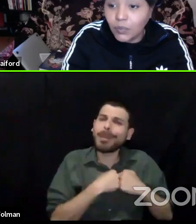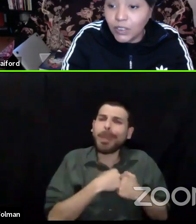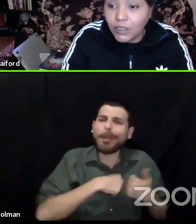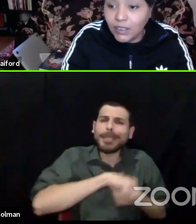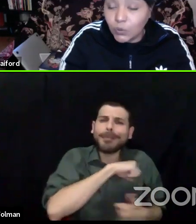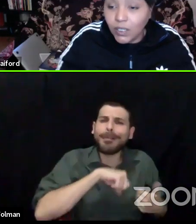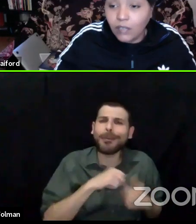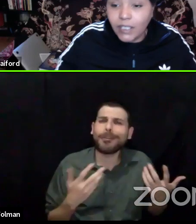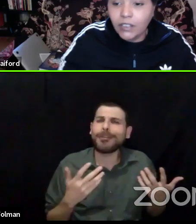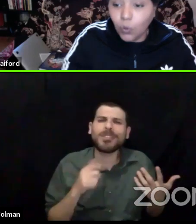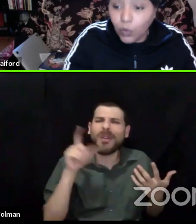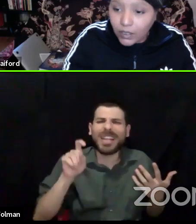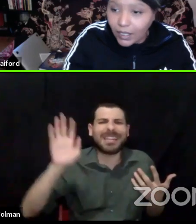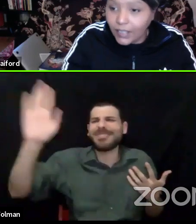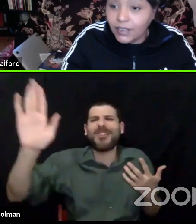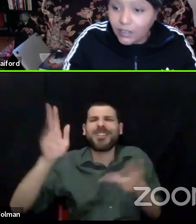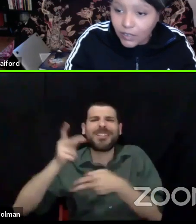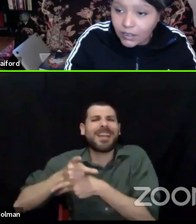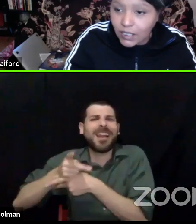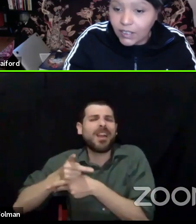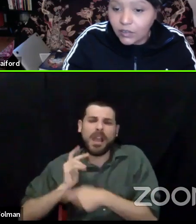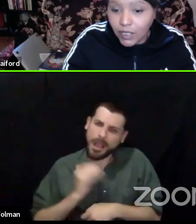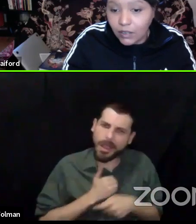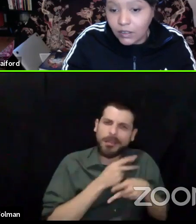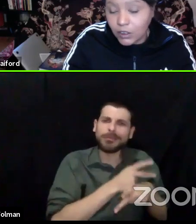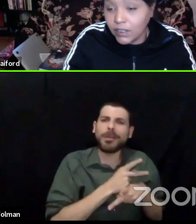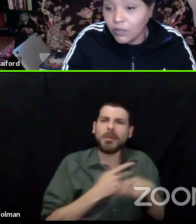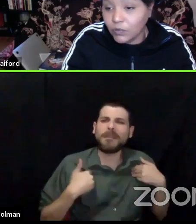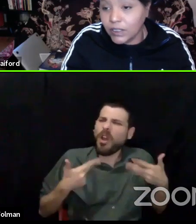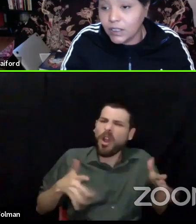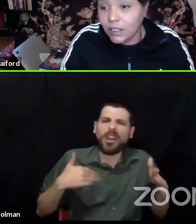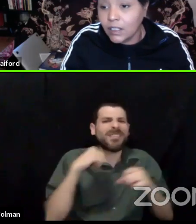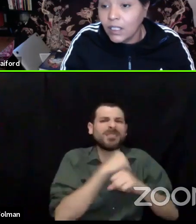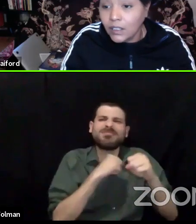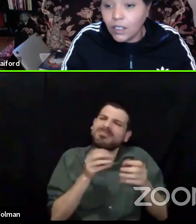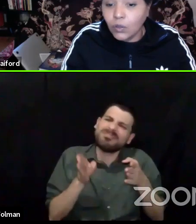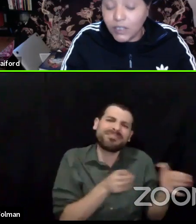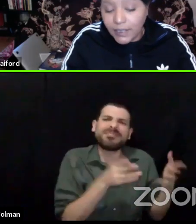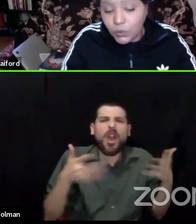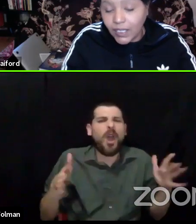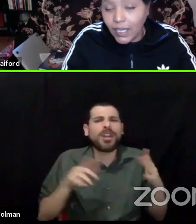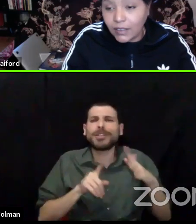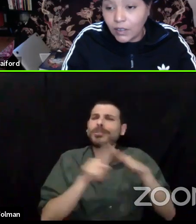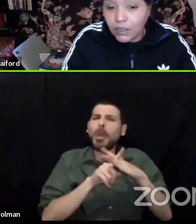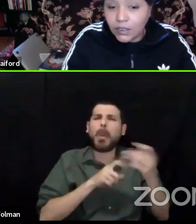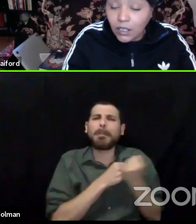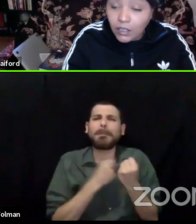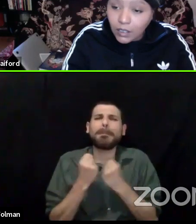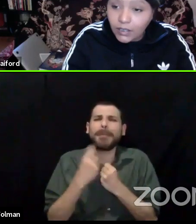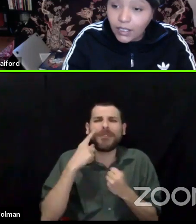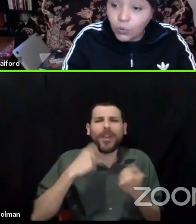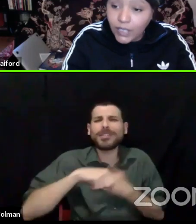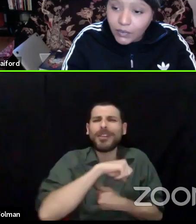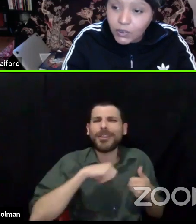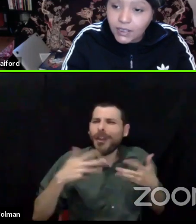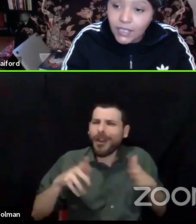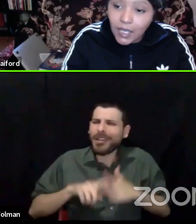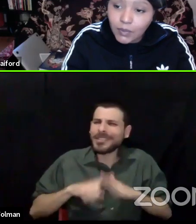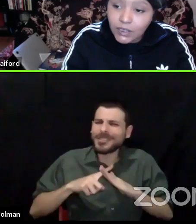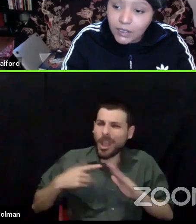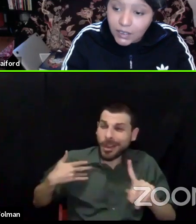our communities, we already organize and strategize around showing up for each other. So since we had the start on that, we have